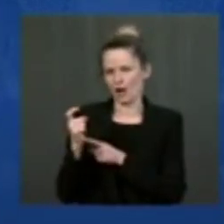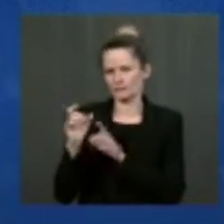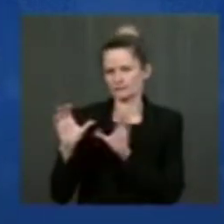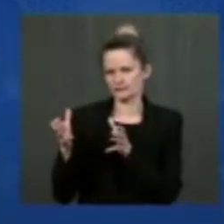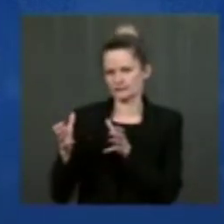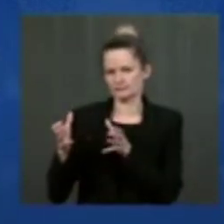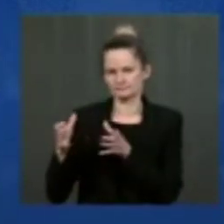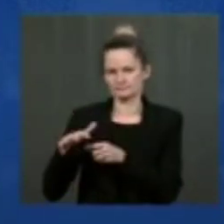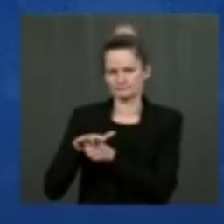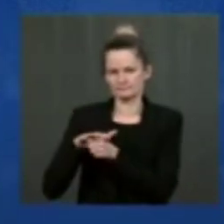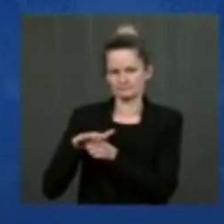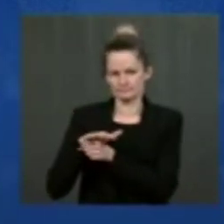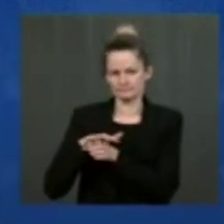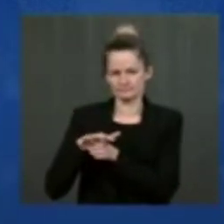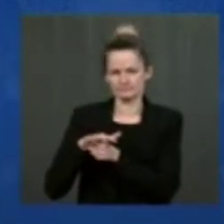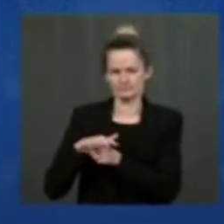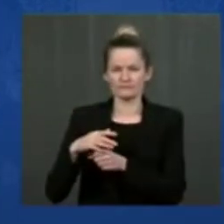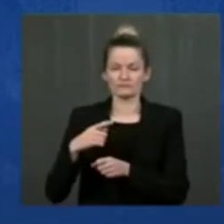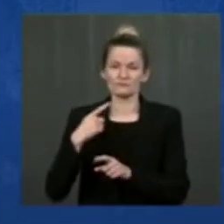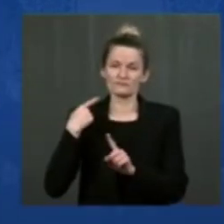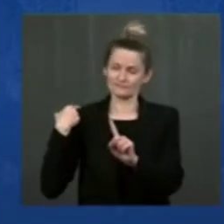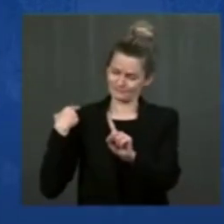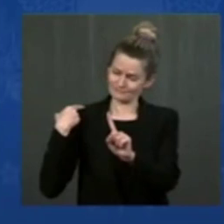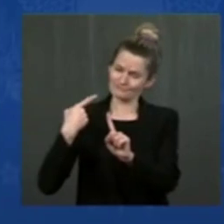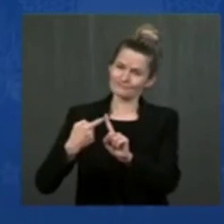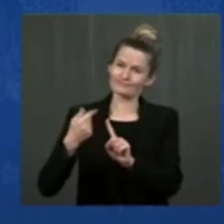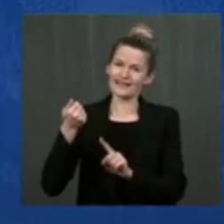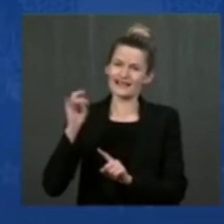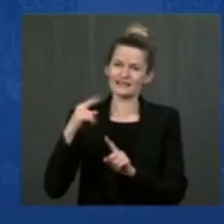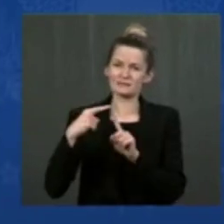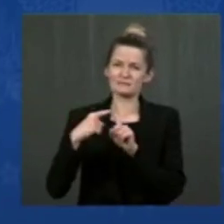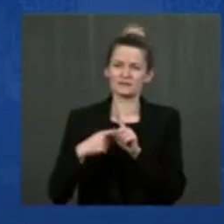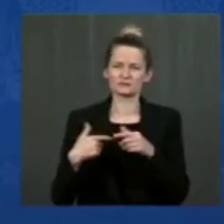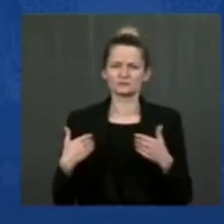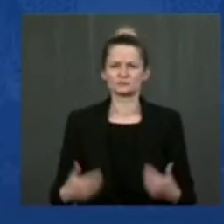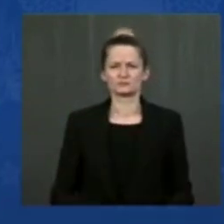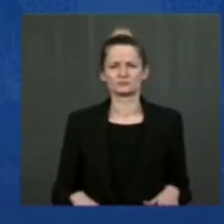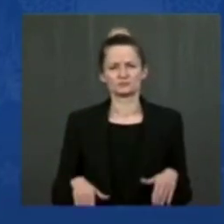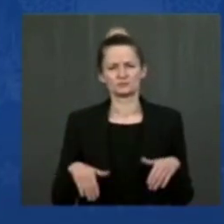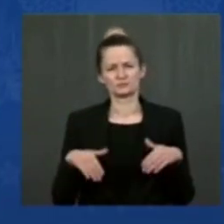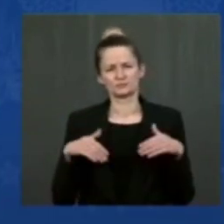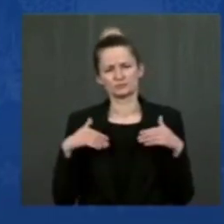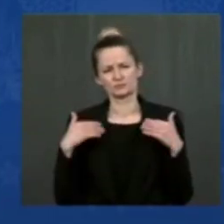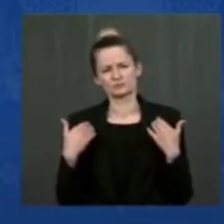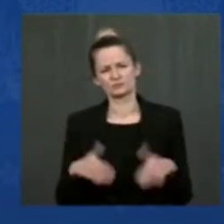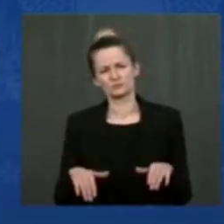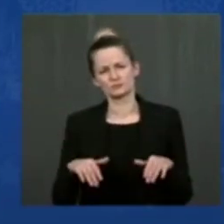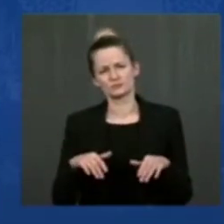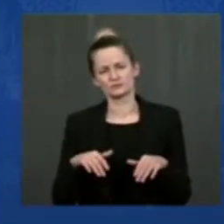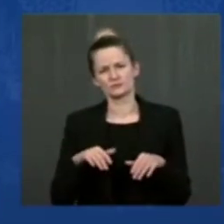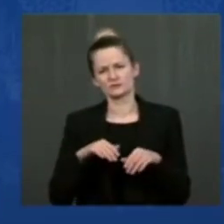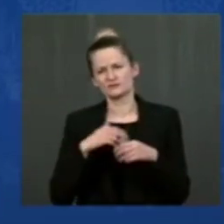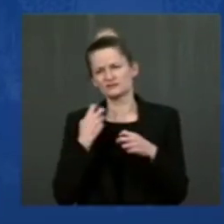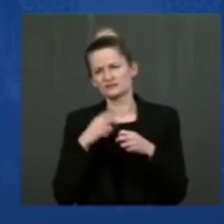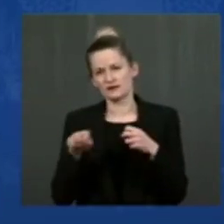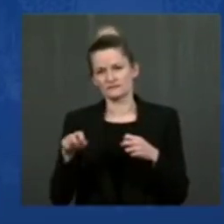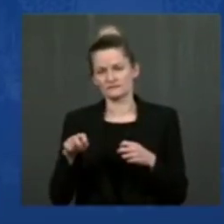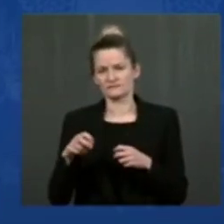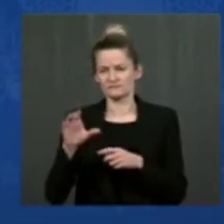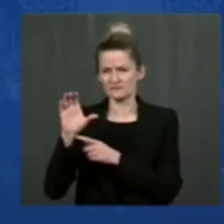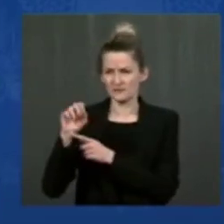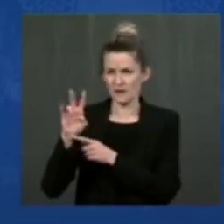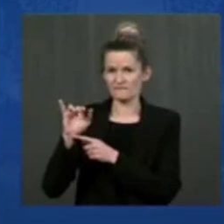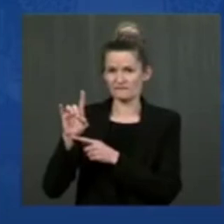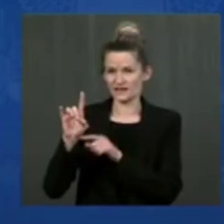ways. As a COVID survivor who was on oxygen for 30 days, I know in firsthand